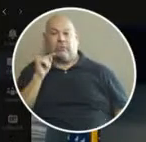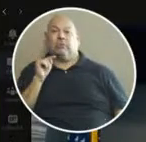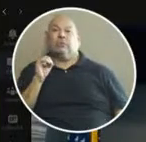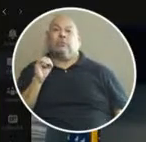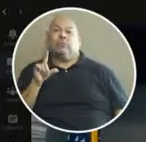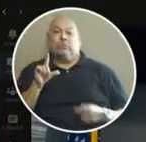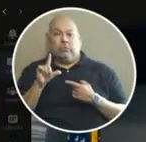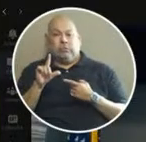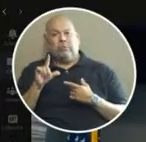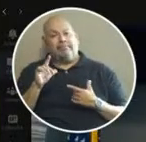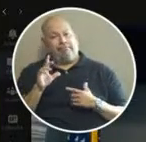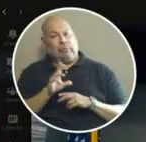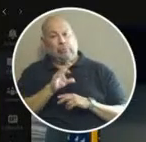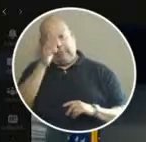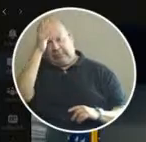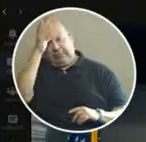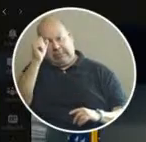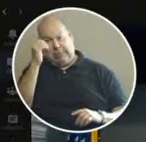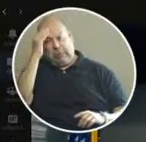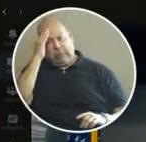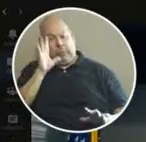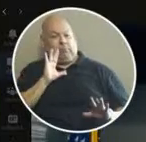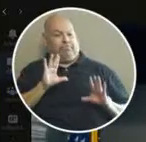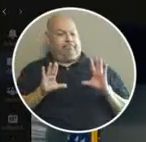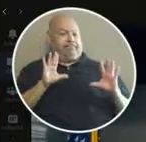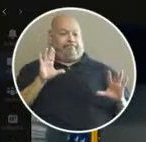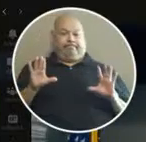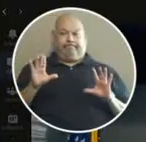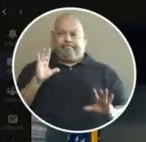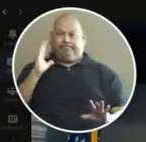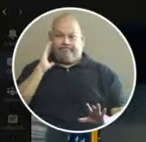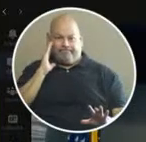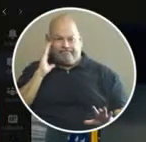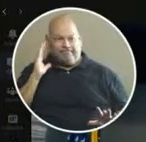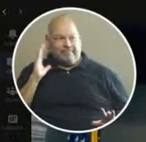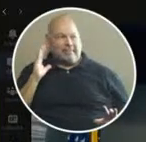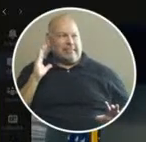that we have. Using common sense in what we do, the activities